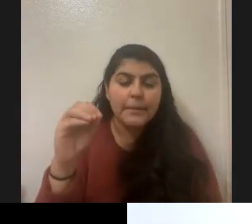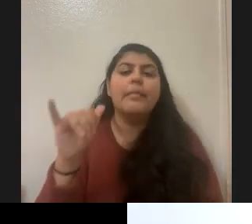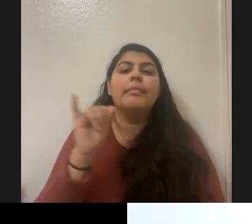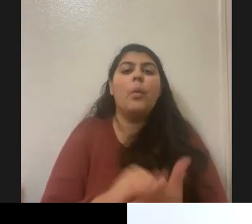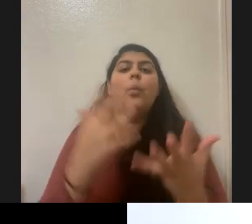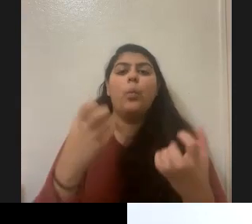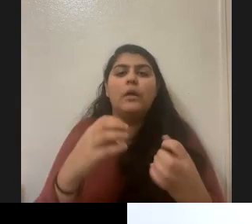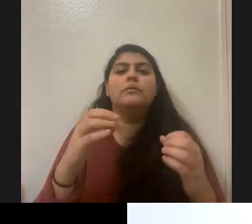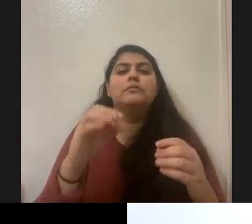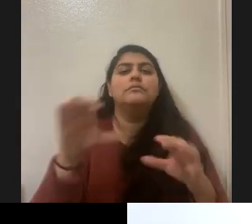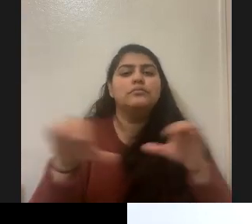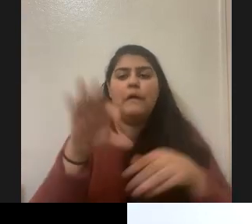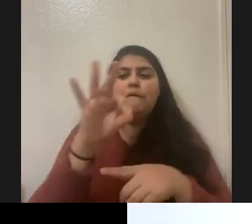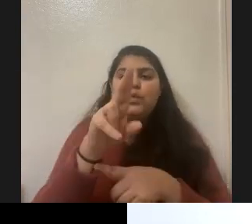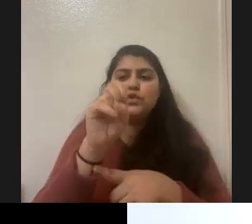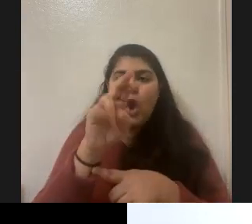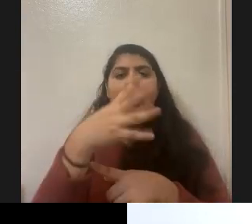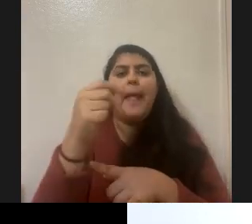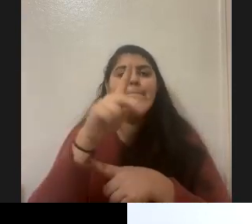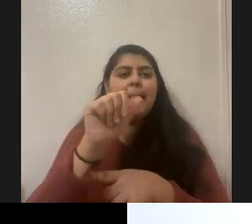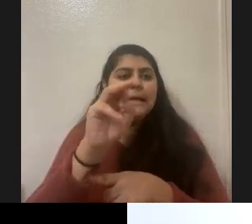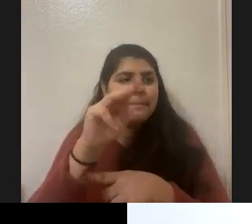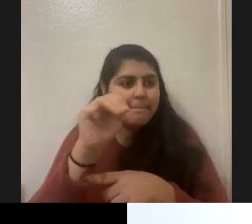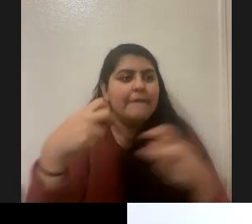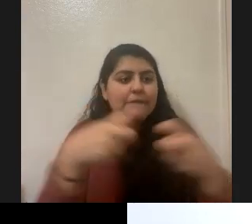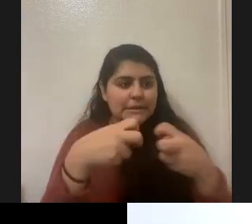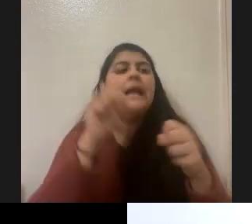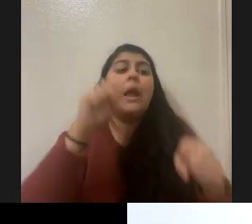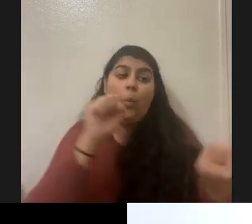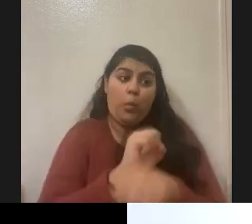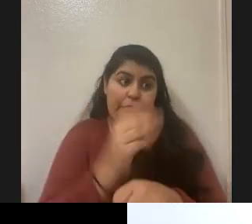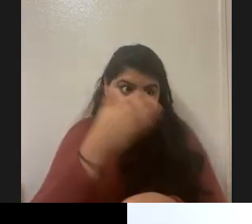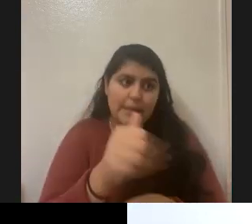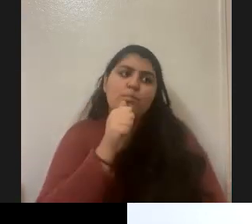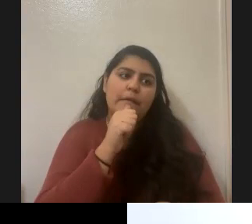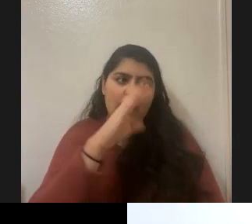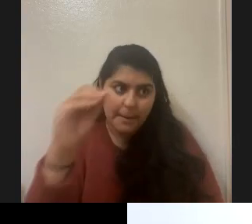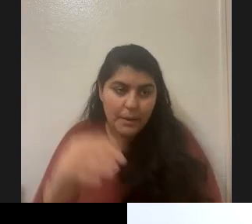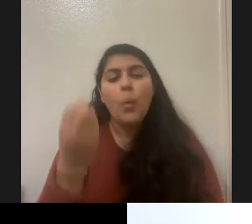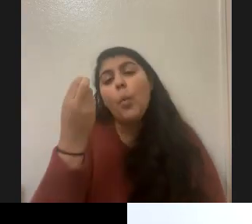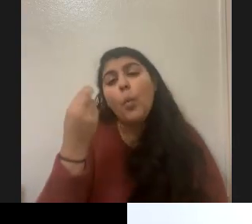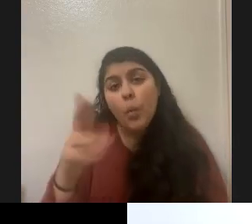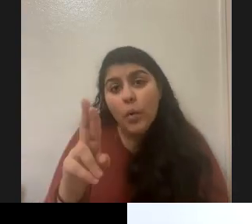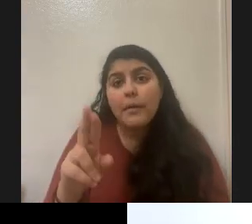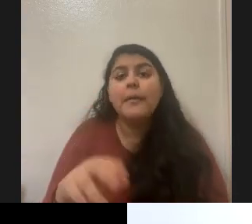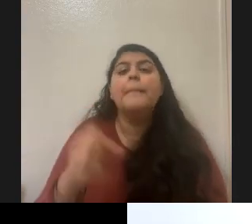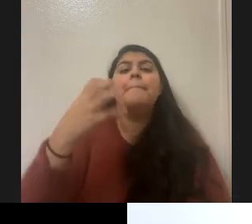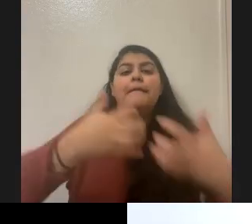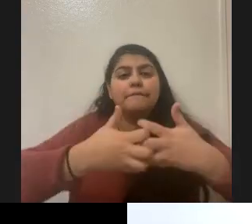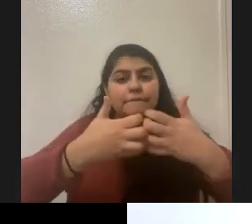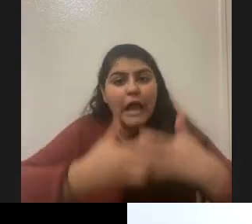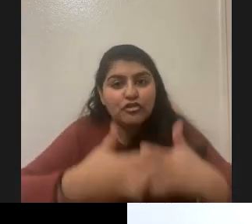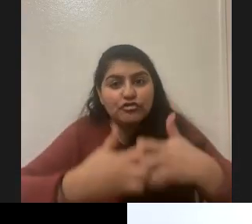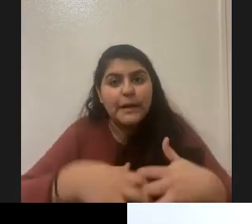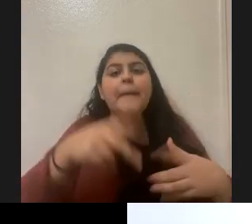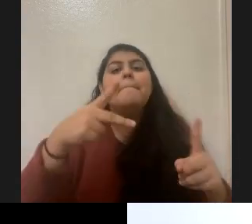fusion and plasma physics. So you can also work there in a little private company. And also in a lot of manufacturing, like I mentioned,